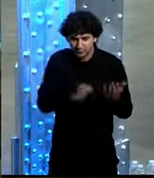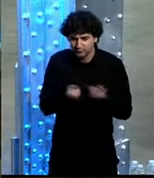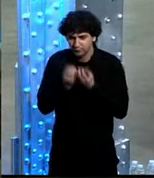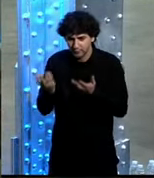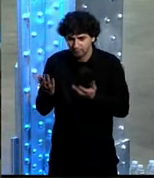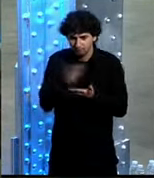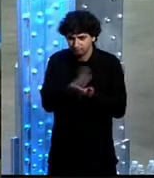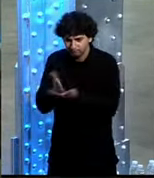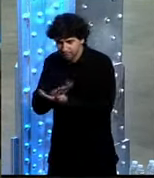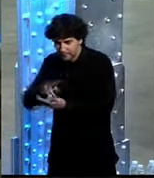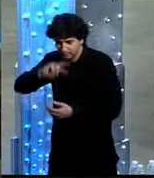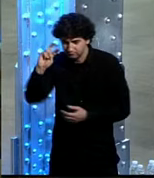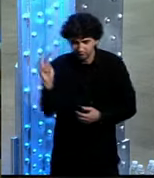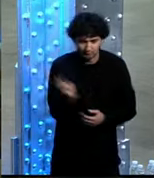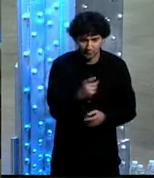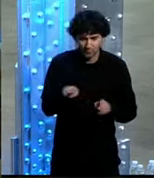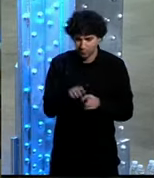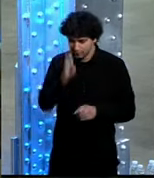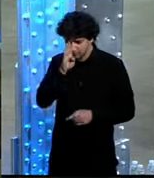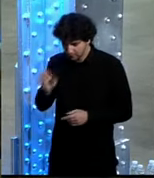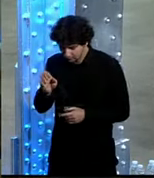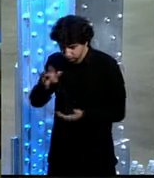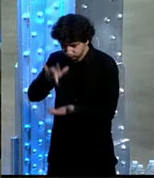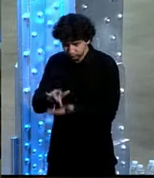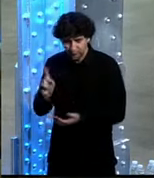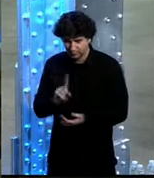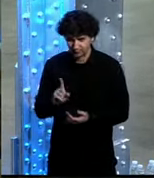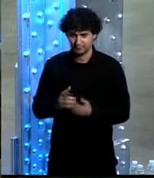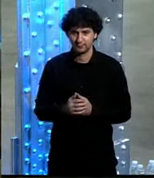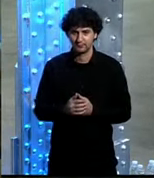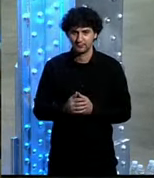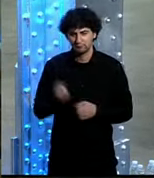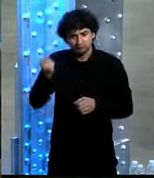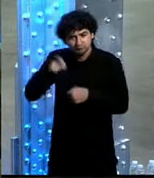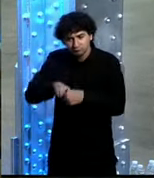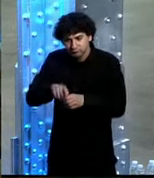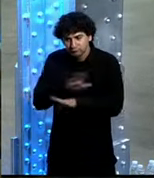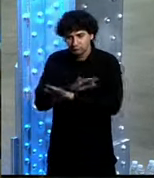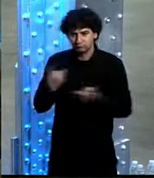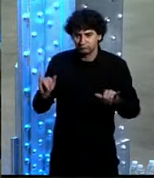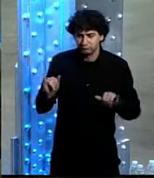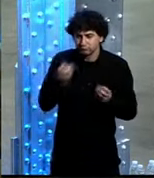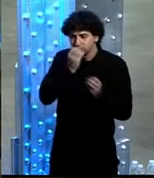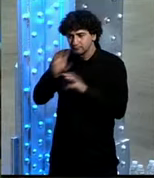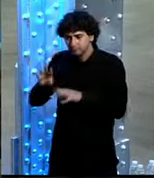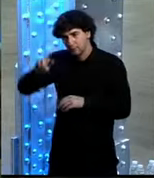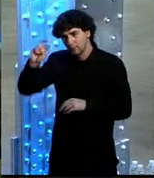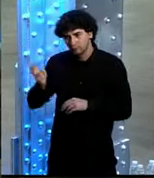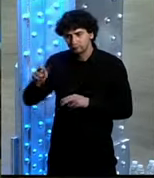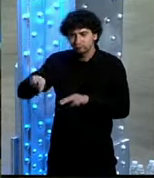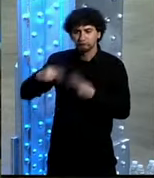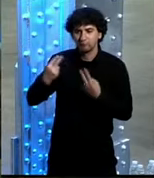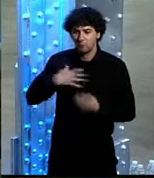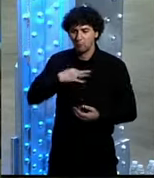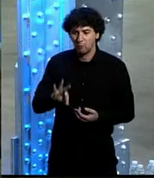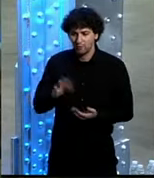through cinema, through TV, through shows, through other stories, we've seen how everything is changing, and it's being